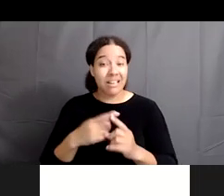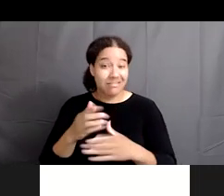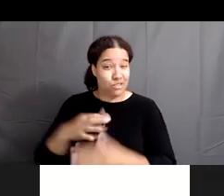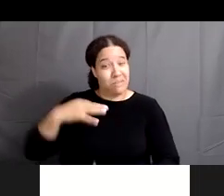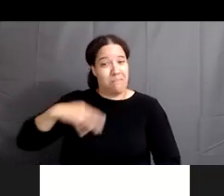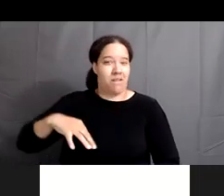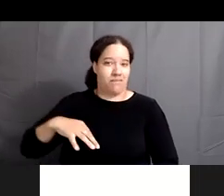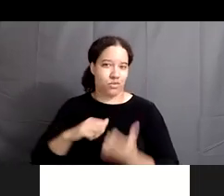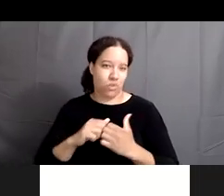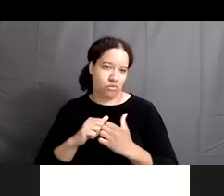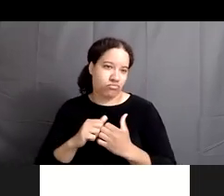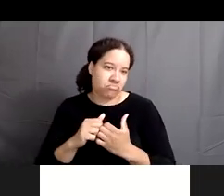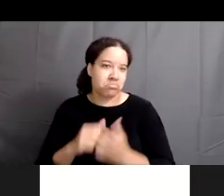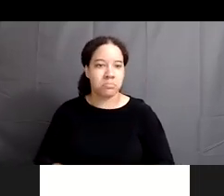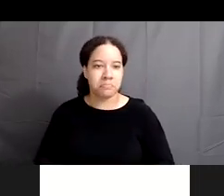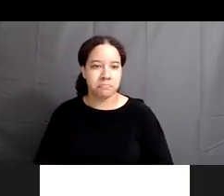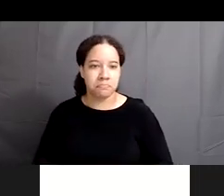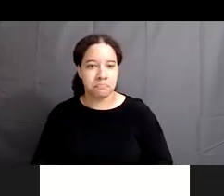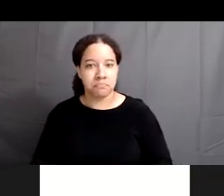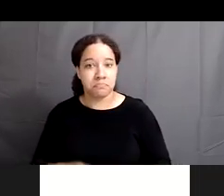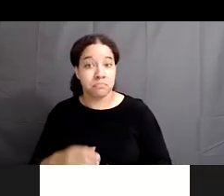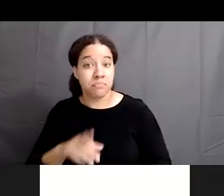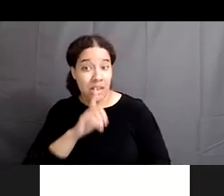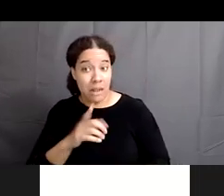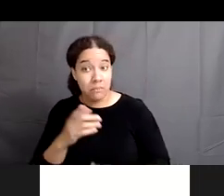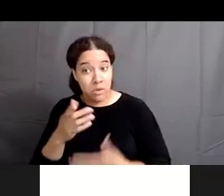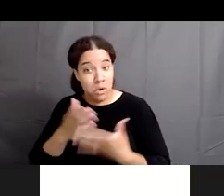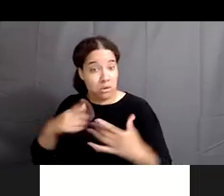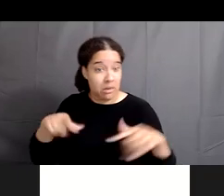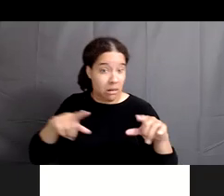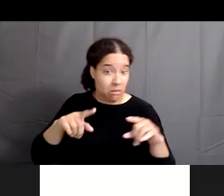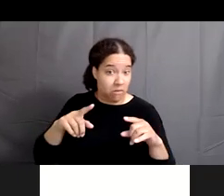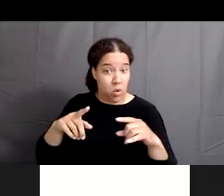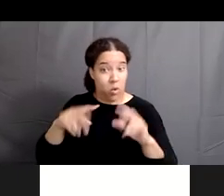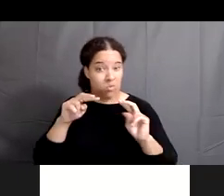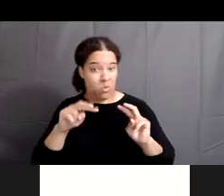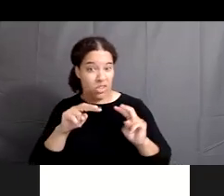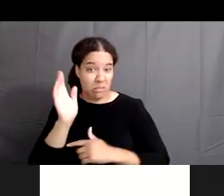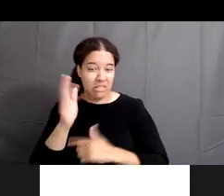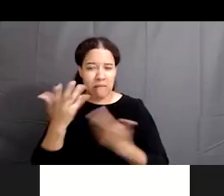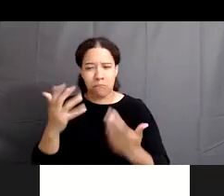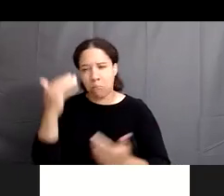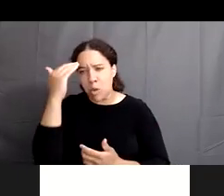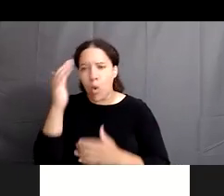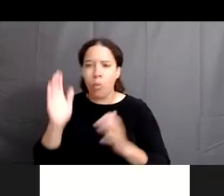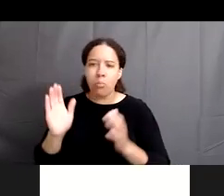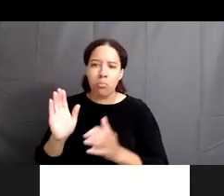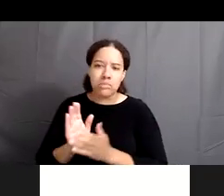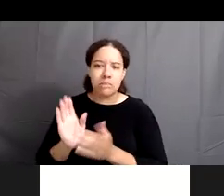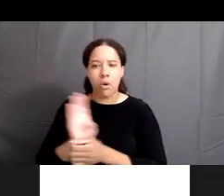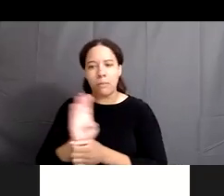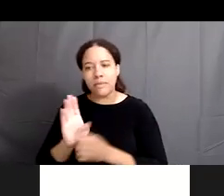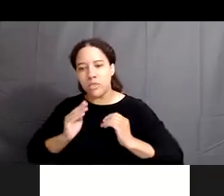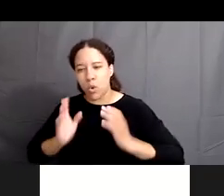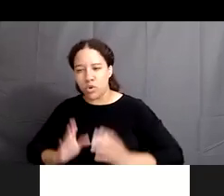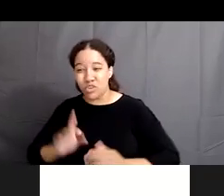sure, again, so many of you probably know small business owners and have heard stories about the decisions that they have to make,